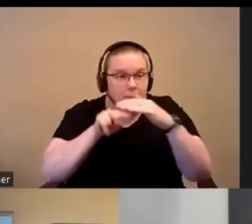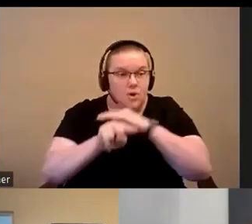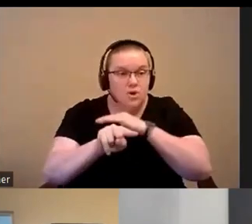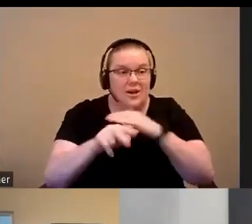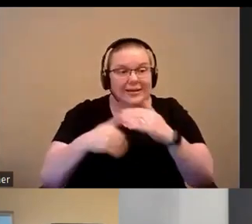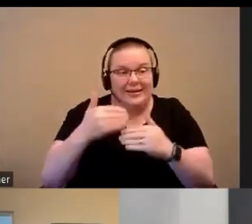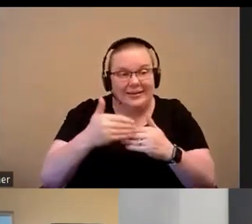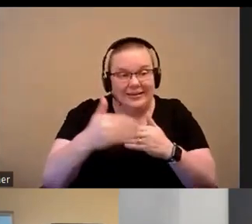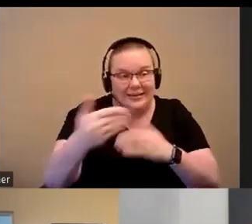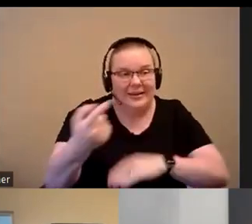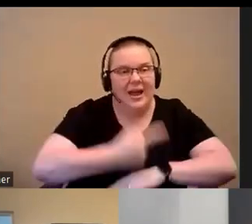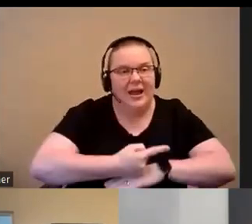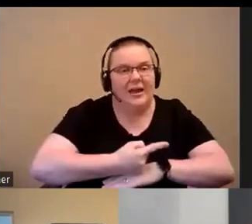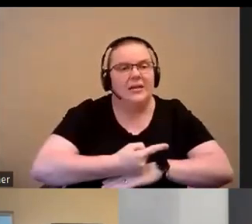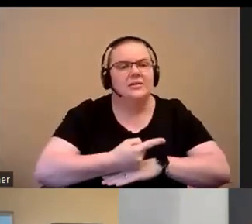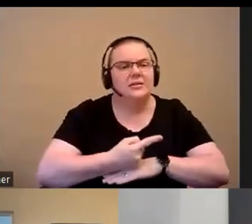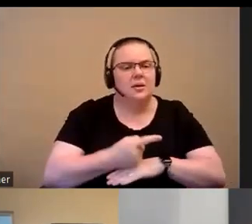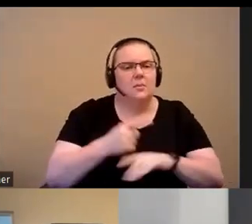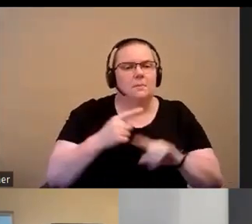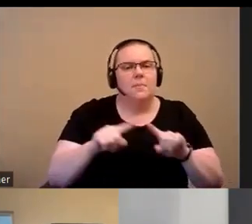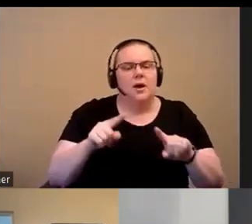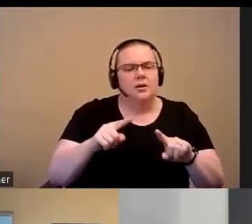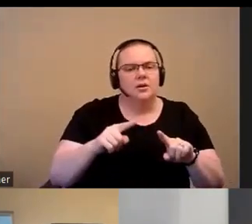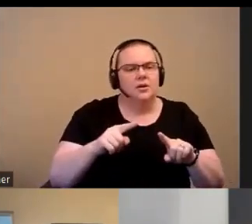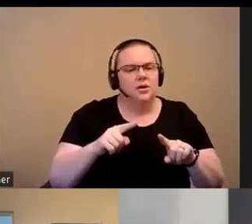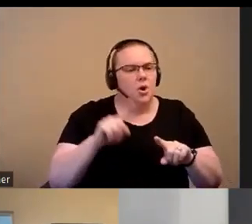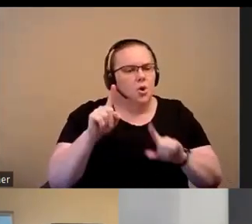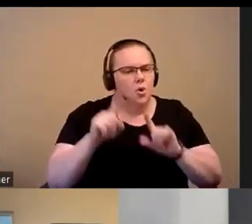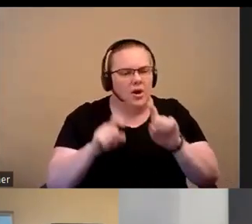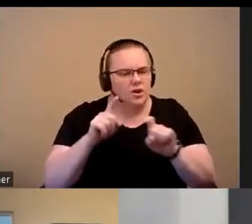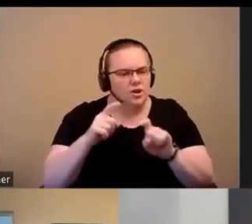dates, would we also need to show, you know, contracts,